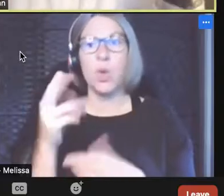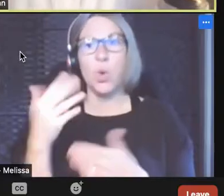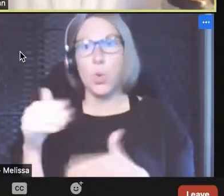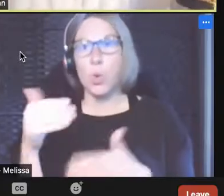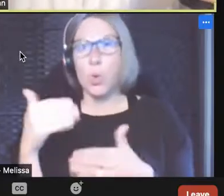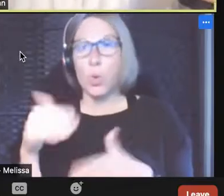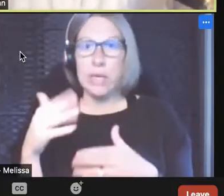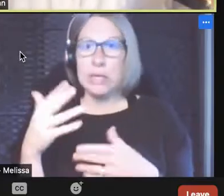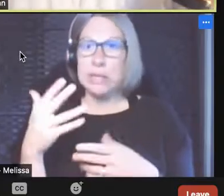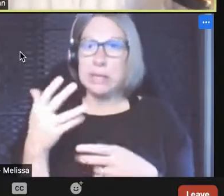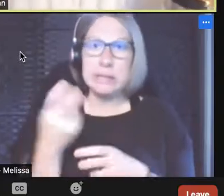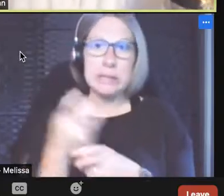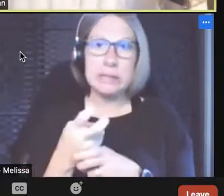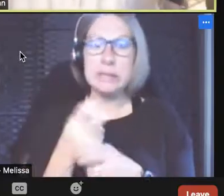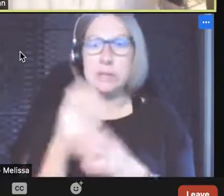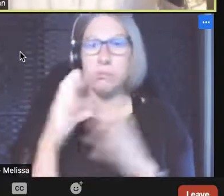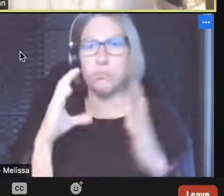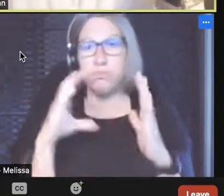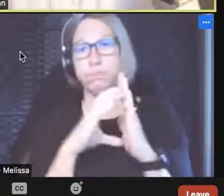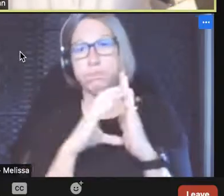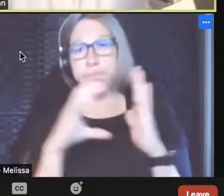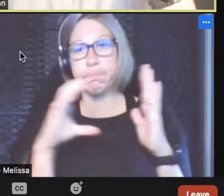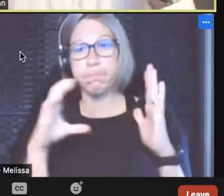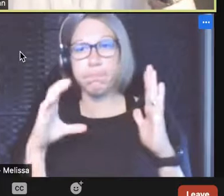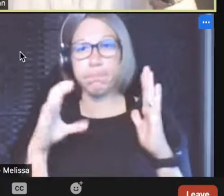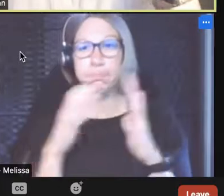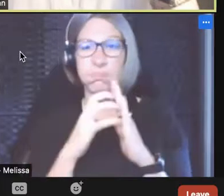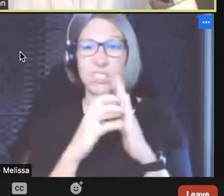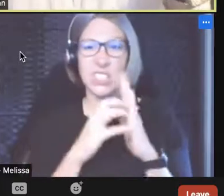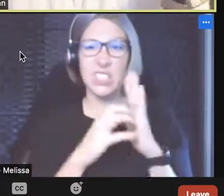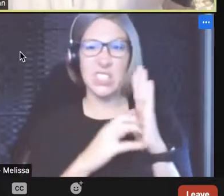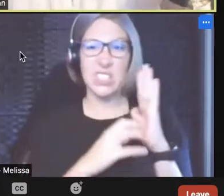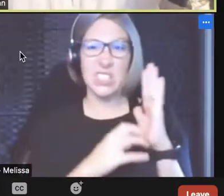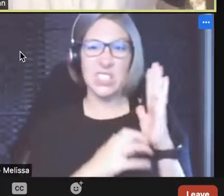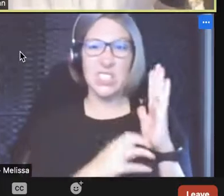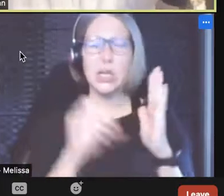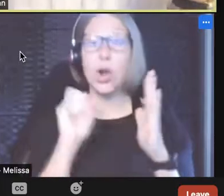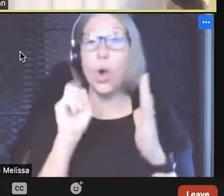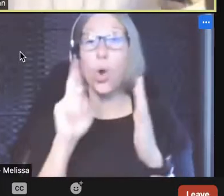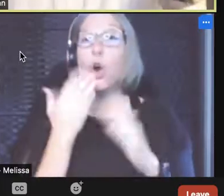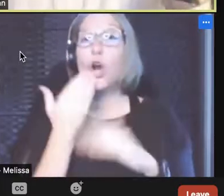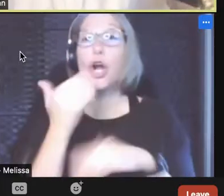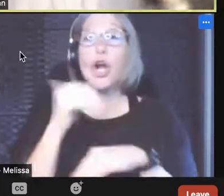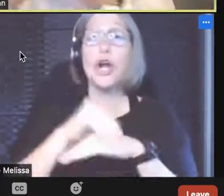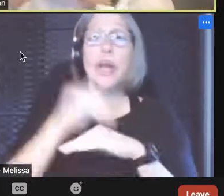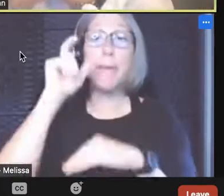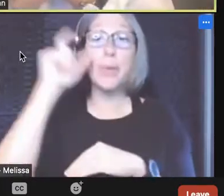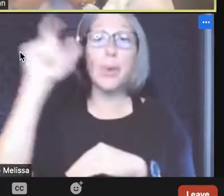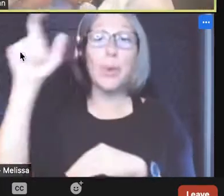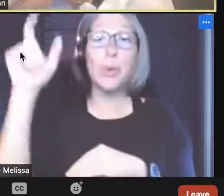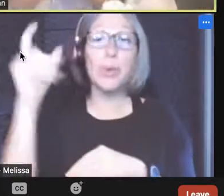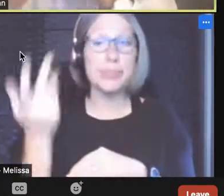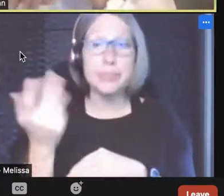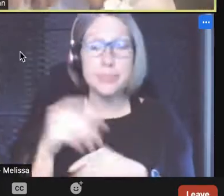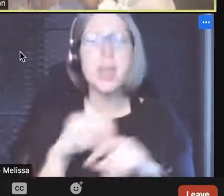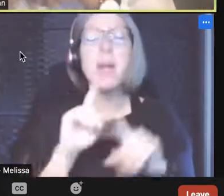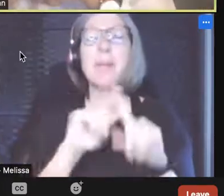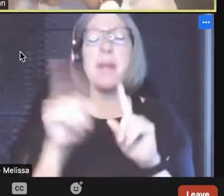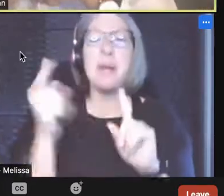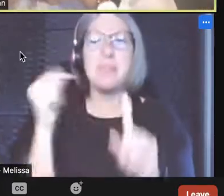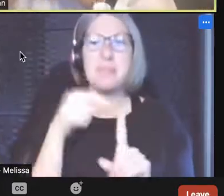child, it's a long passage, or that someone's reading even just like Goodnight Moon. But let's say it's Harry Potter and this